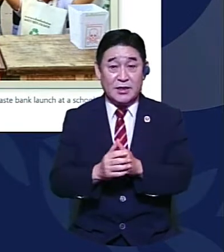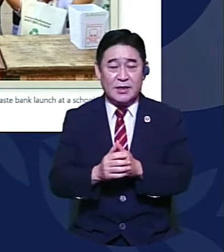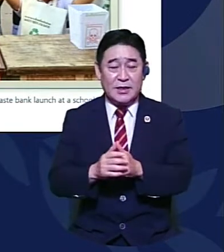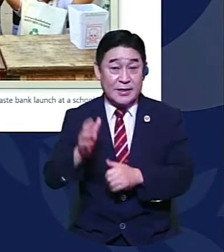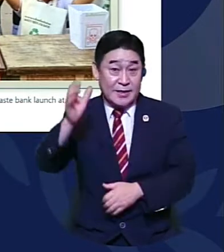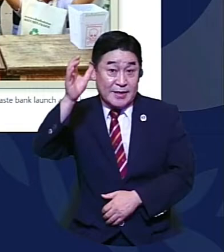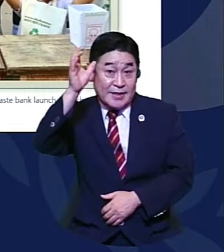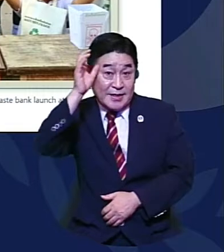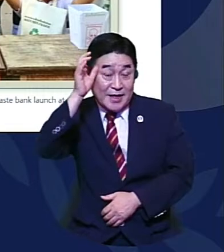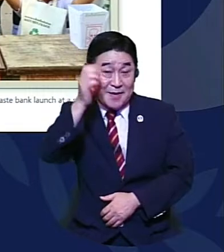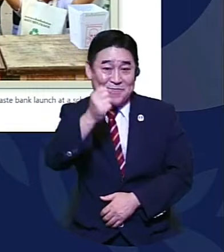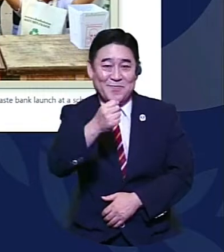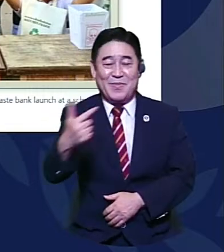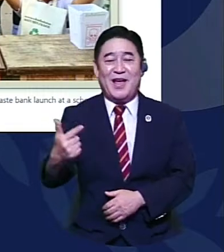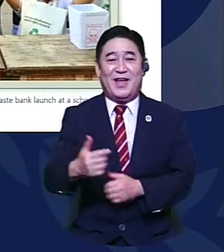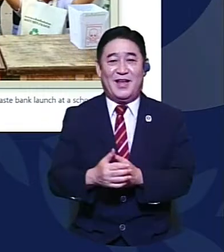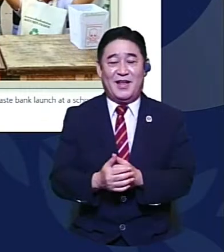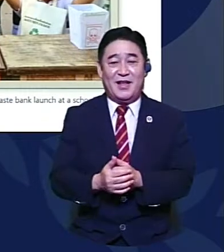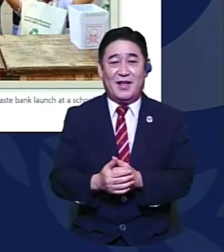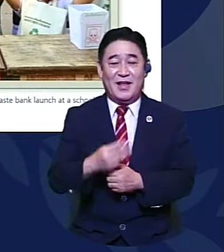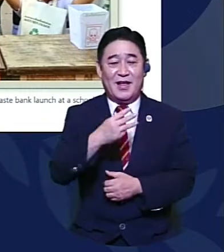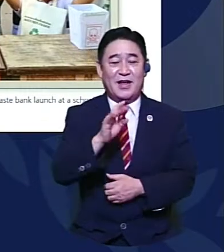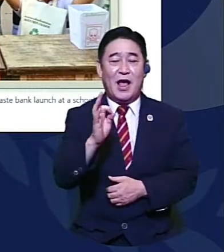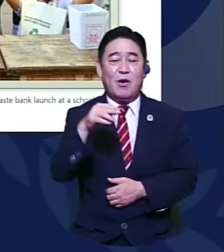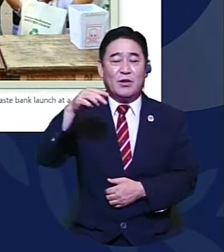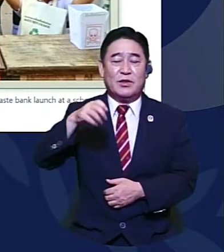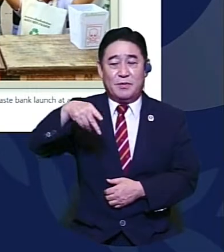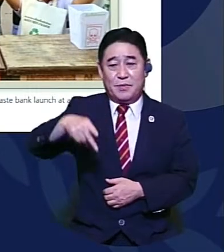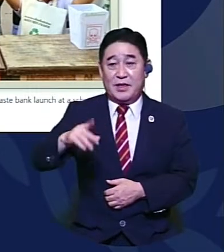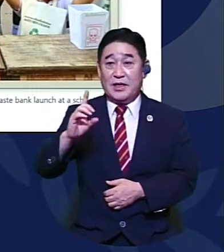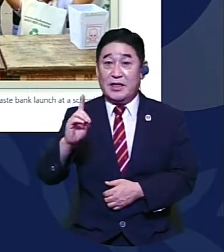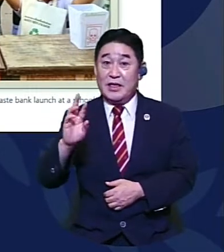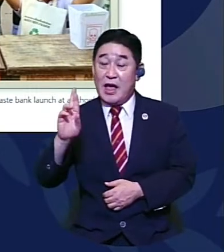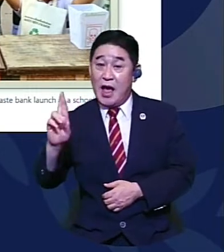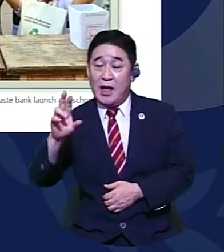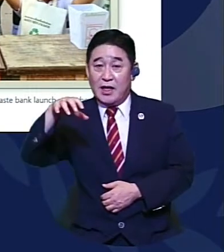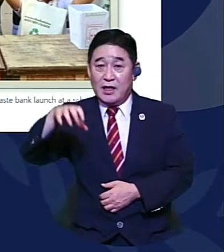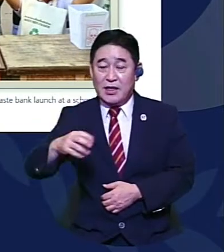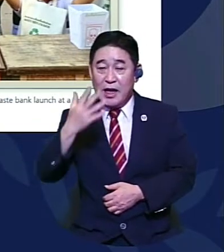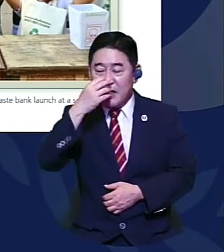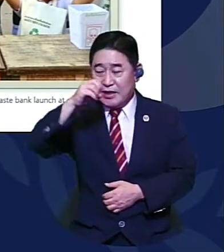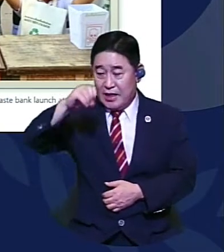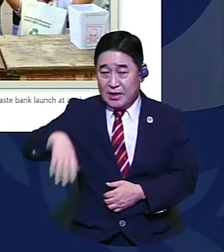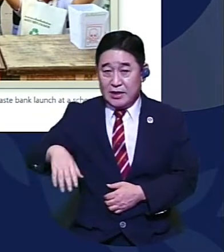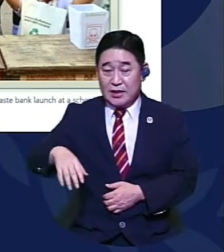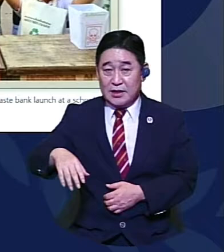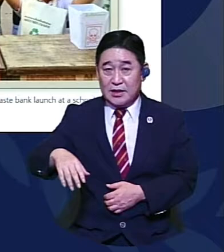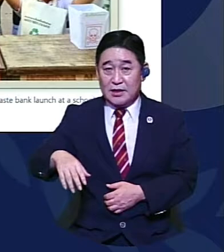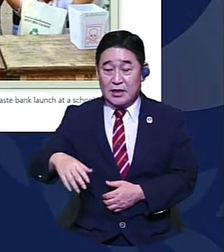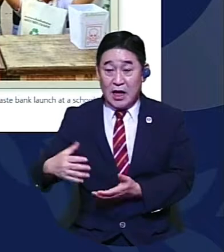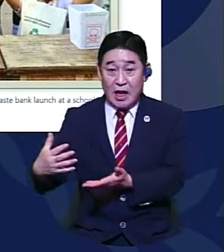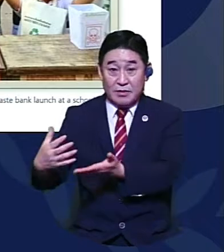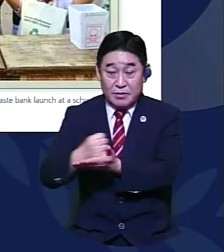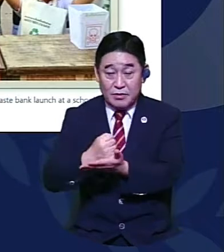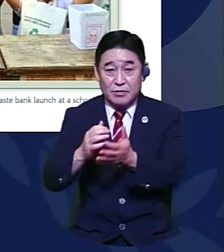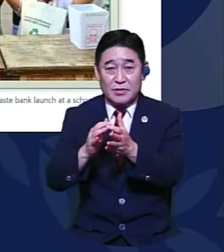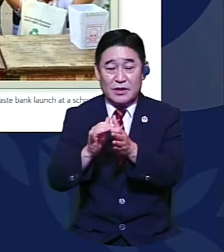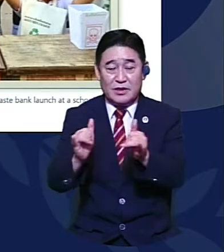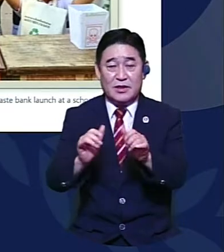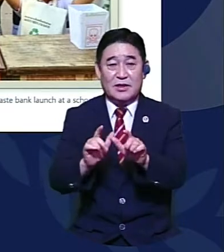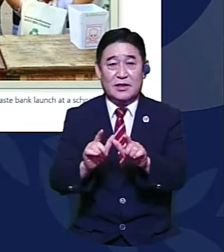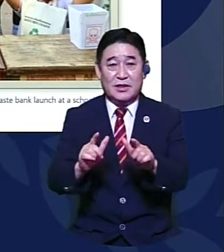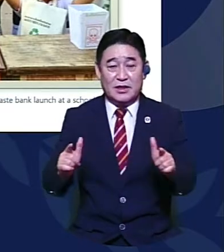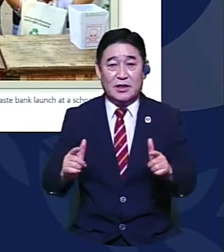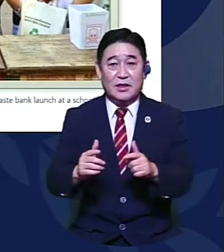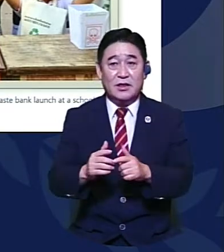on improving the jobs of waste pickers, increasing the public awareness of people to recycle, to work more on the